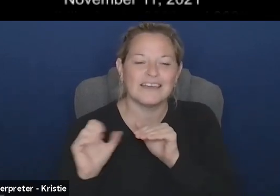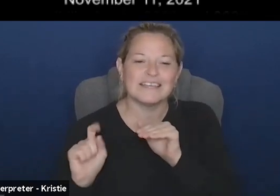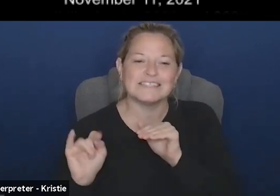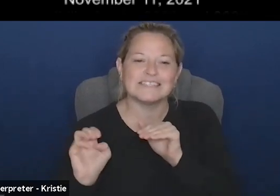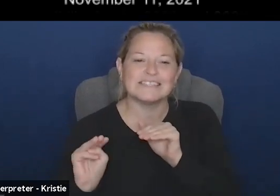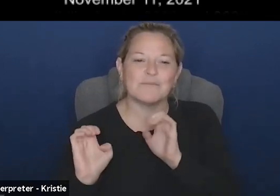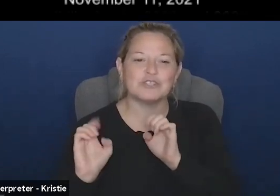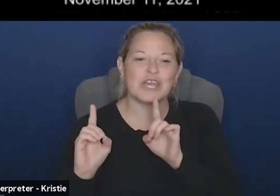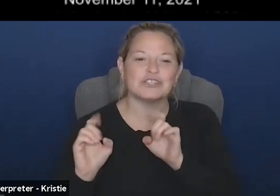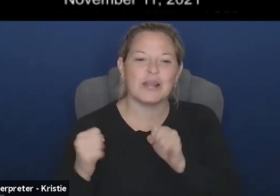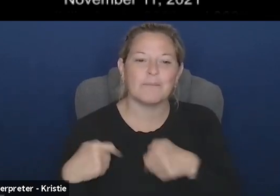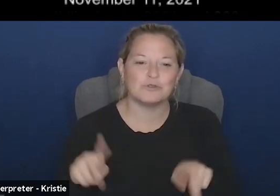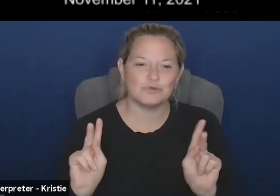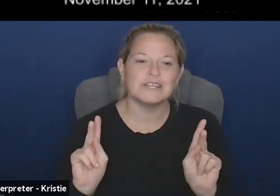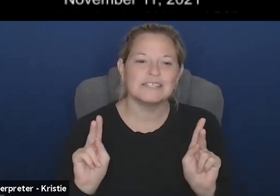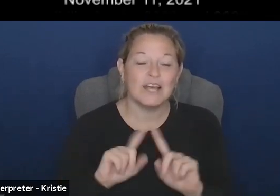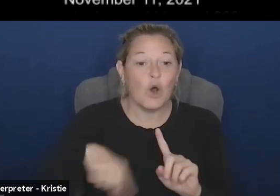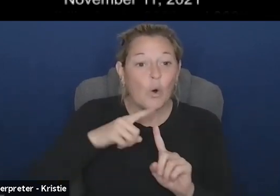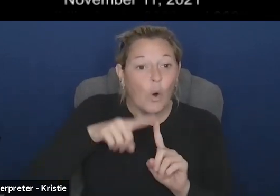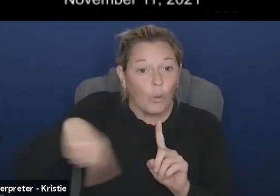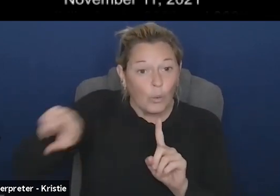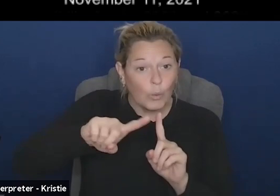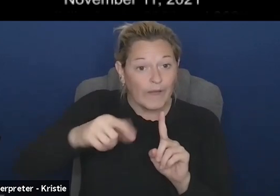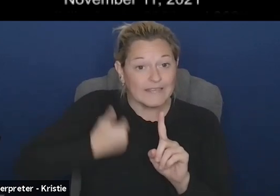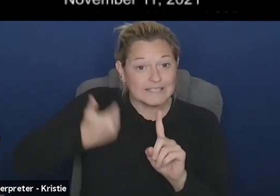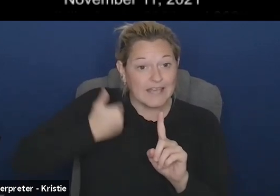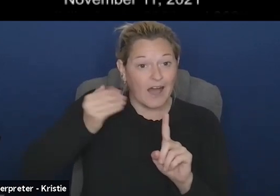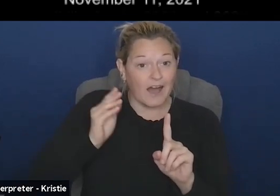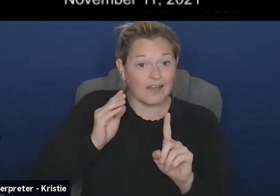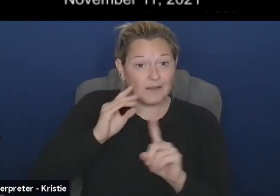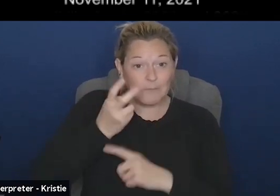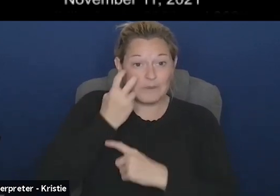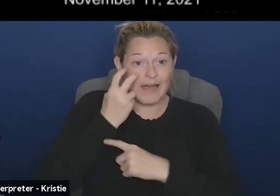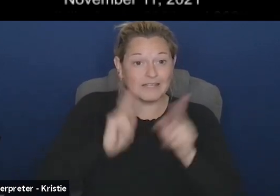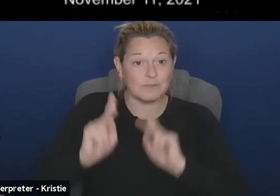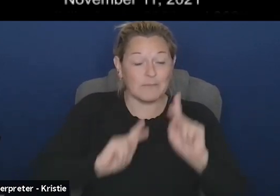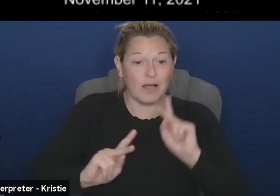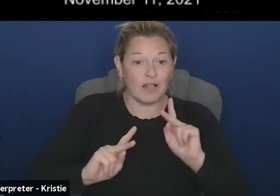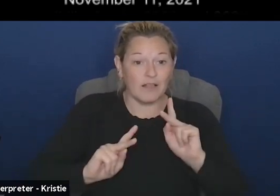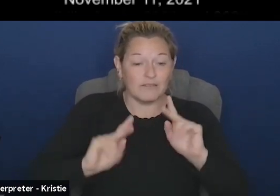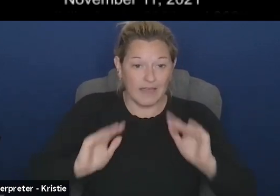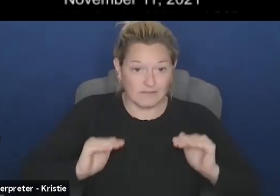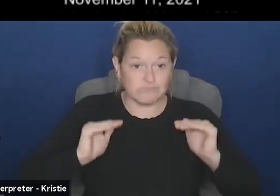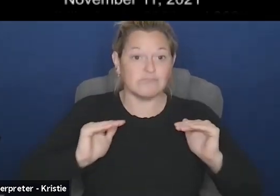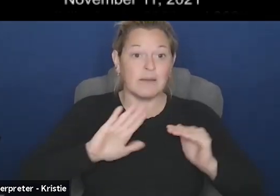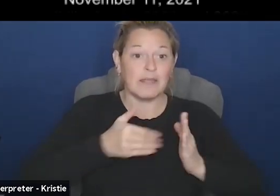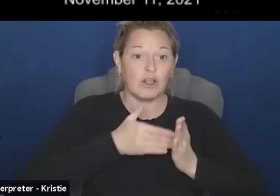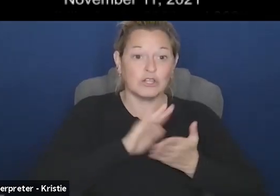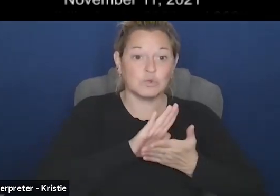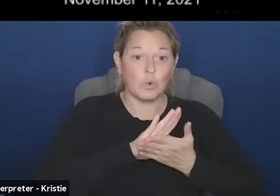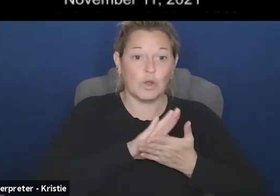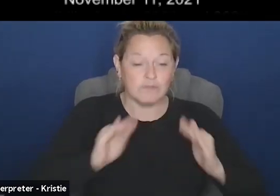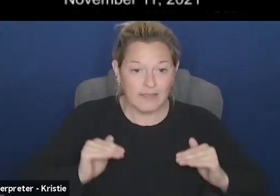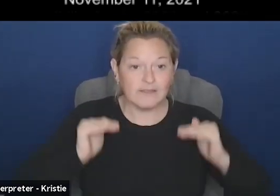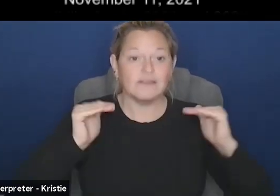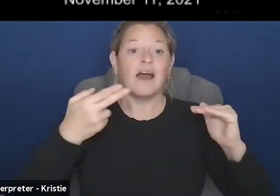opportunities, so that when they get to middle school, high school, college, they have the same sort of